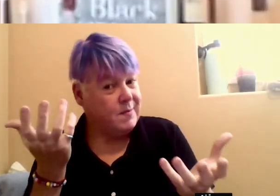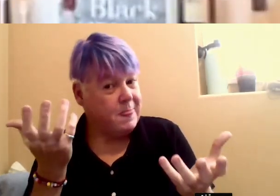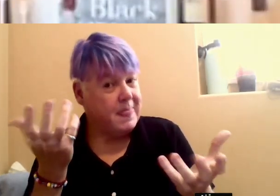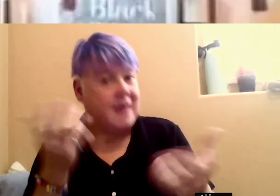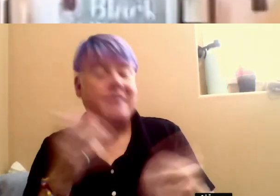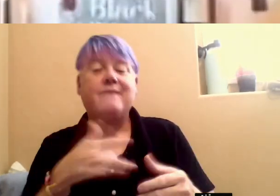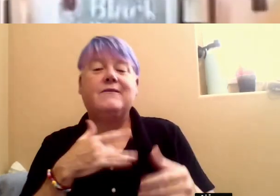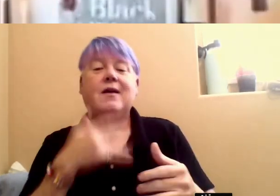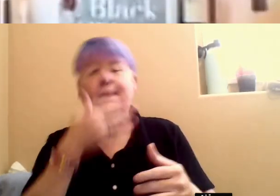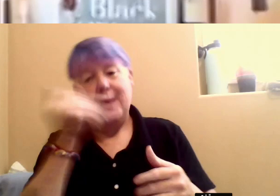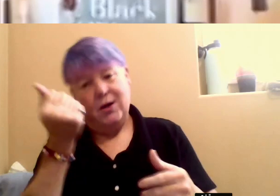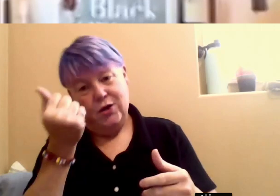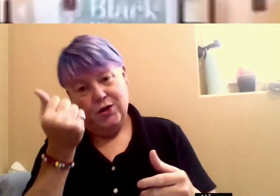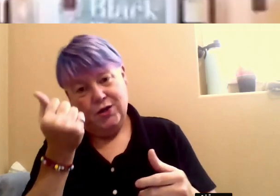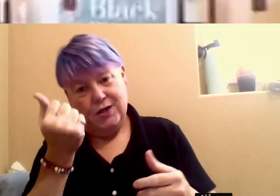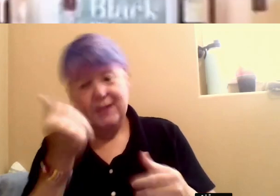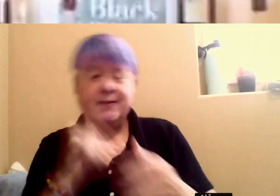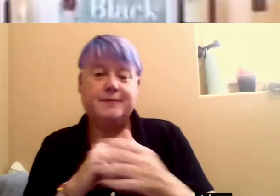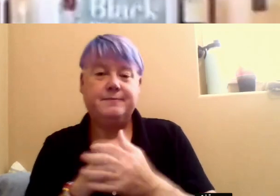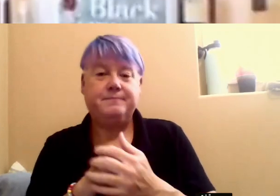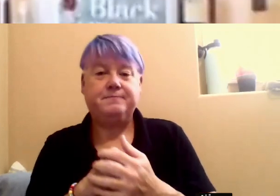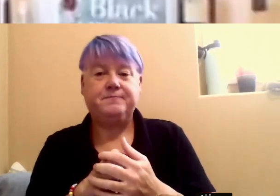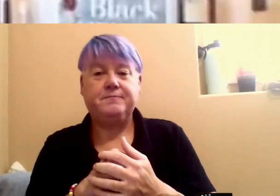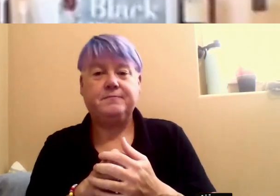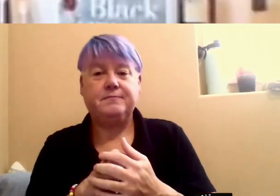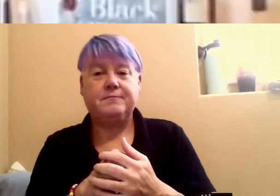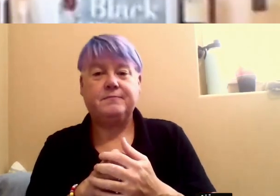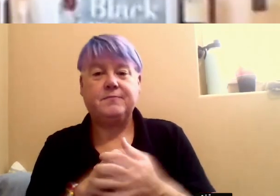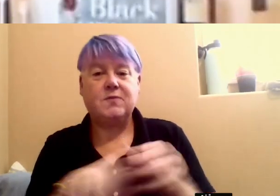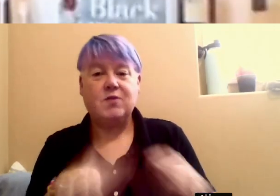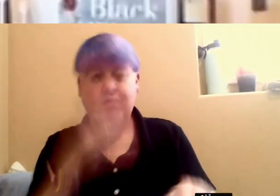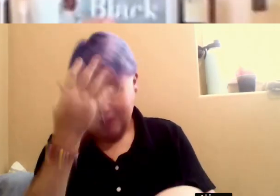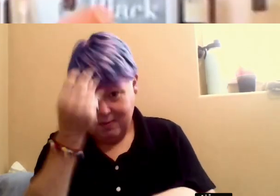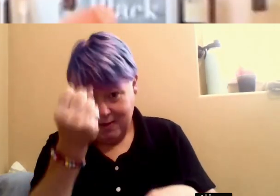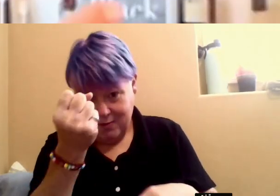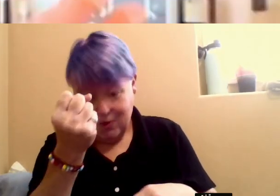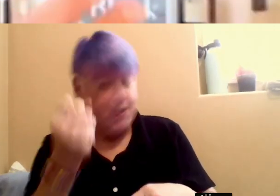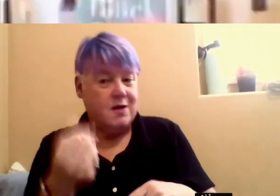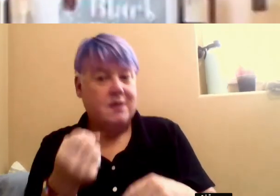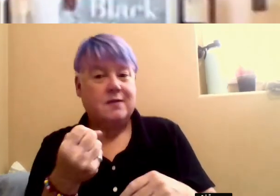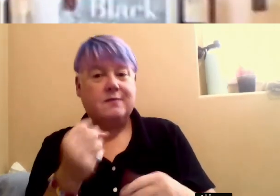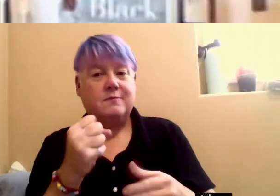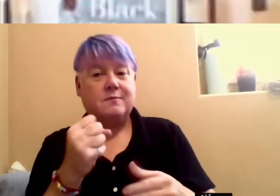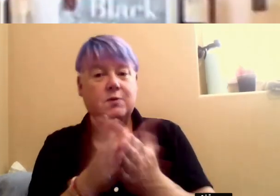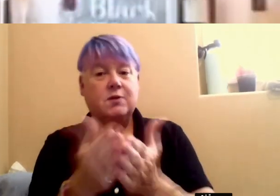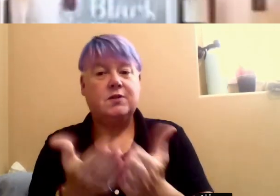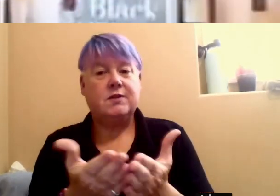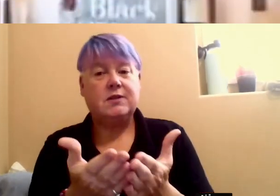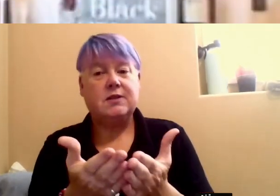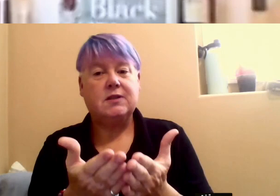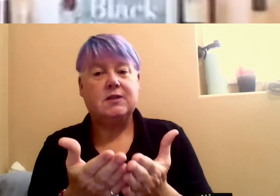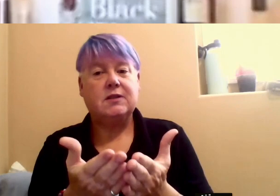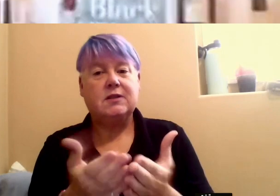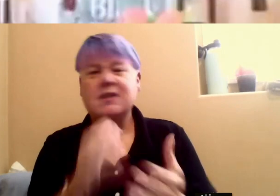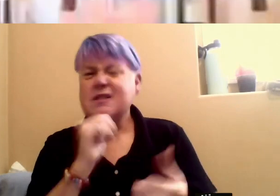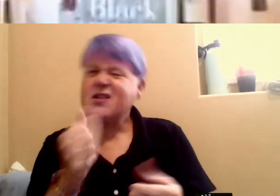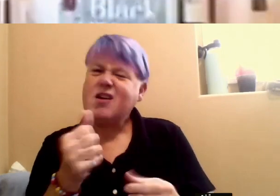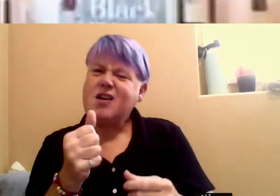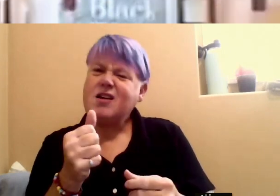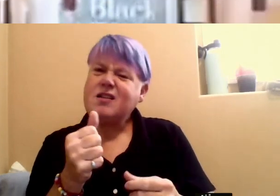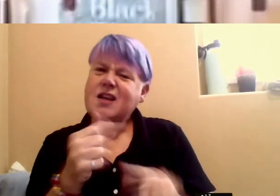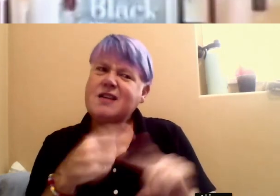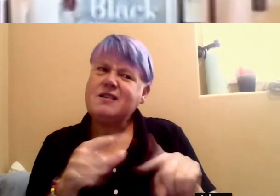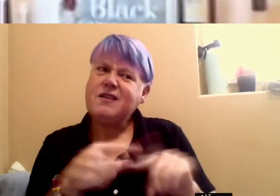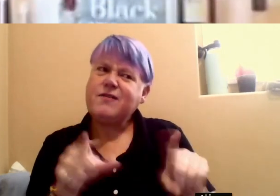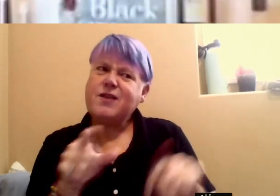so the crafting the memoir, it's not that dissimilar to writing like a